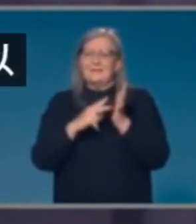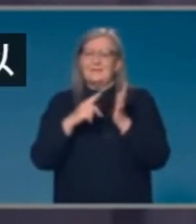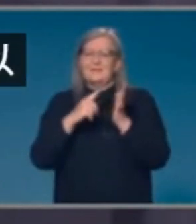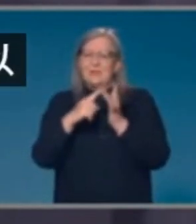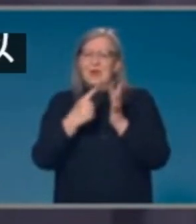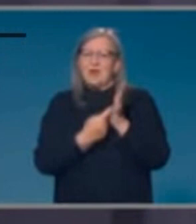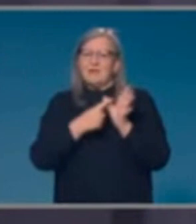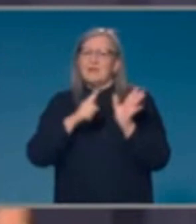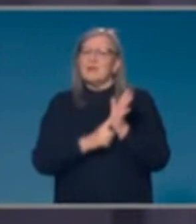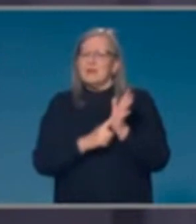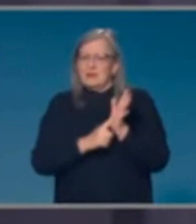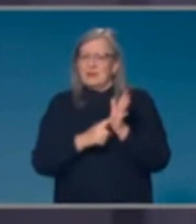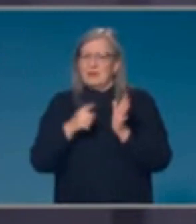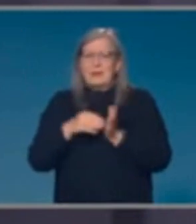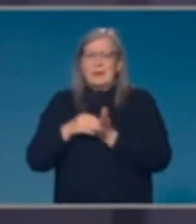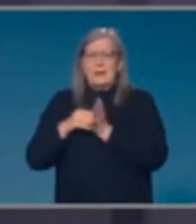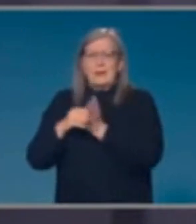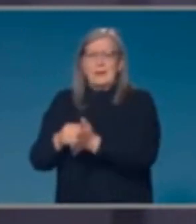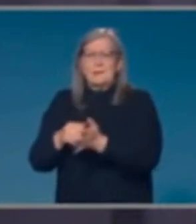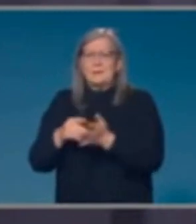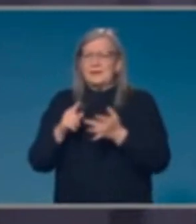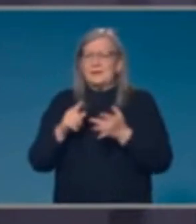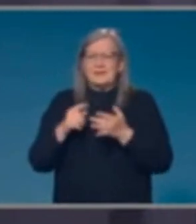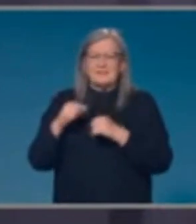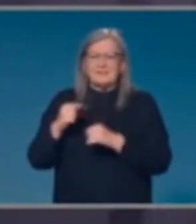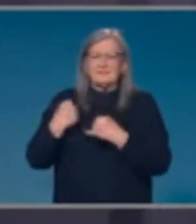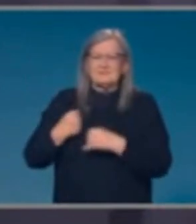prevent infection or prevent even mild or asymptomatic